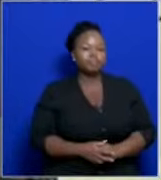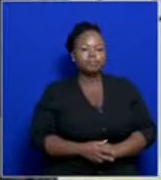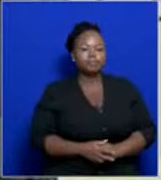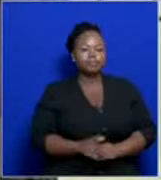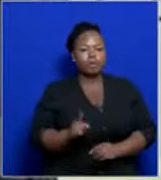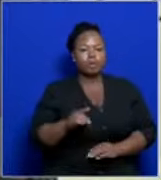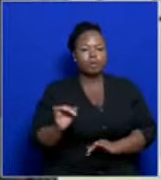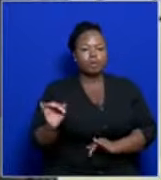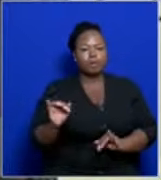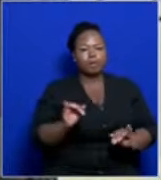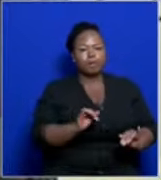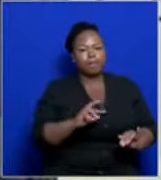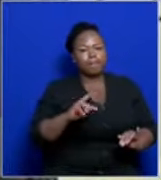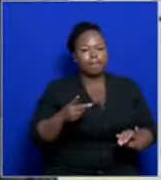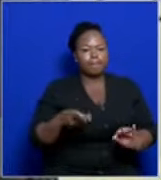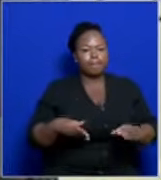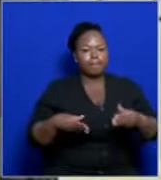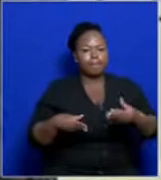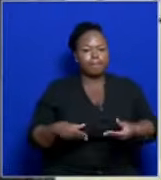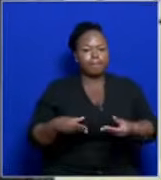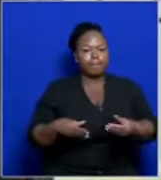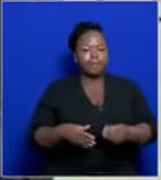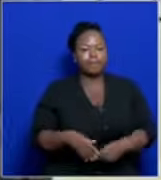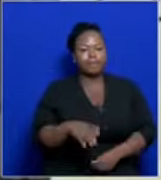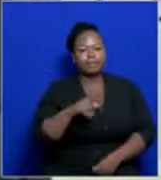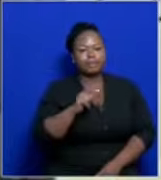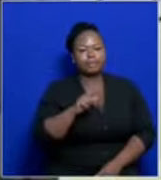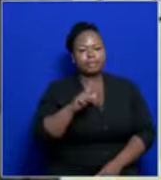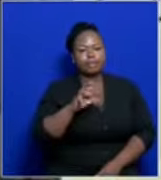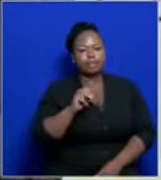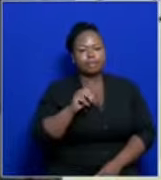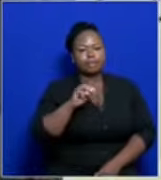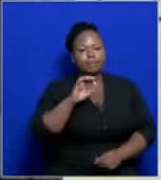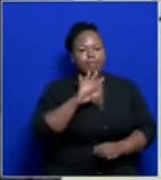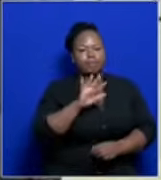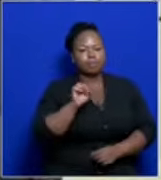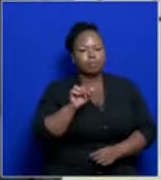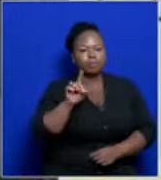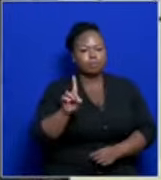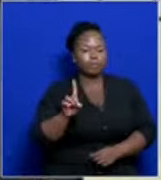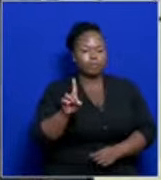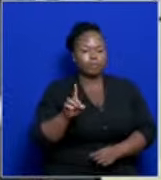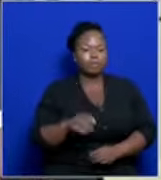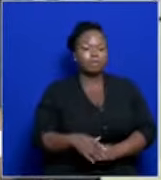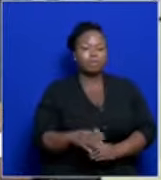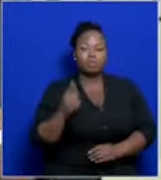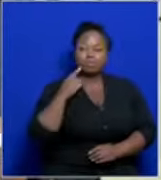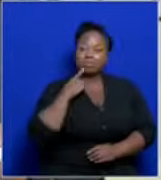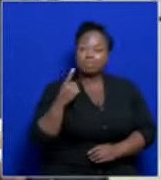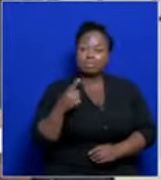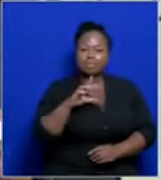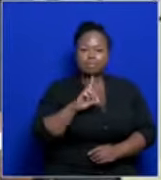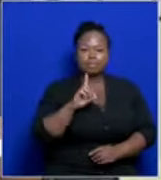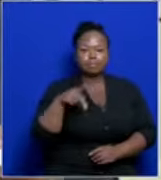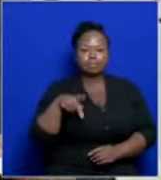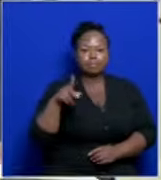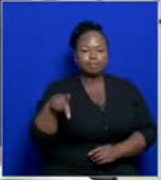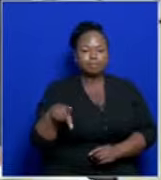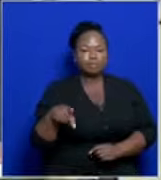there, you've marked TLM 5.1, and you say the DPP issued directives on 23rd